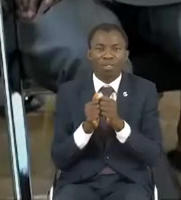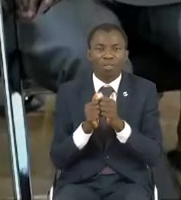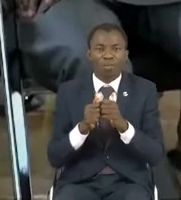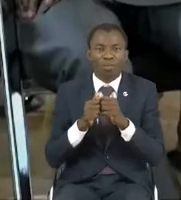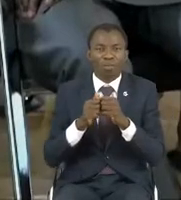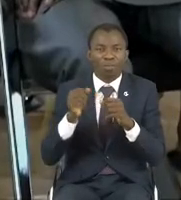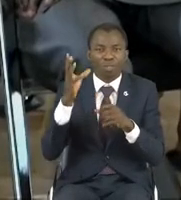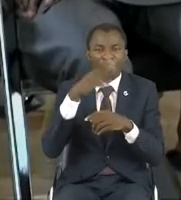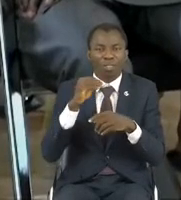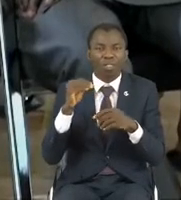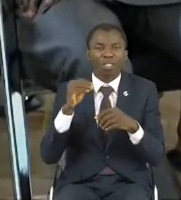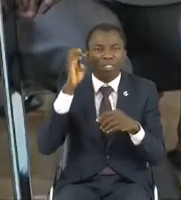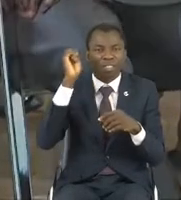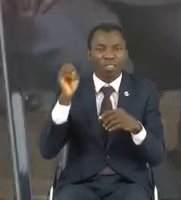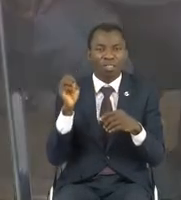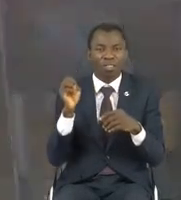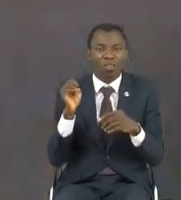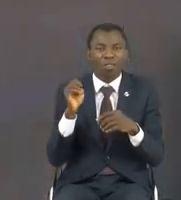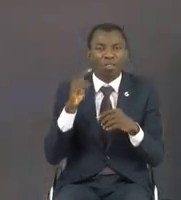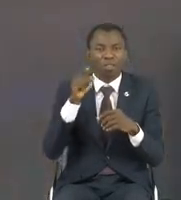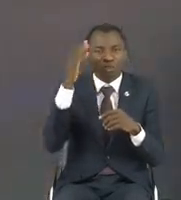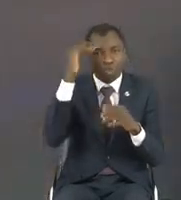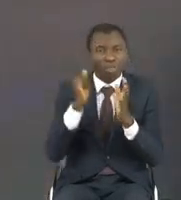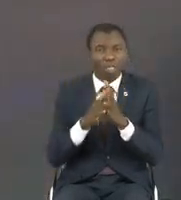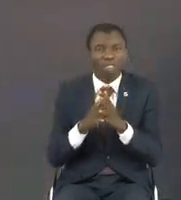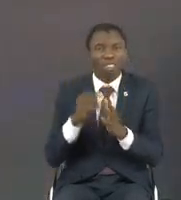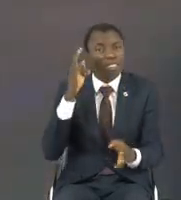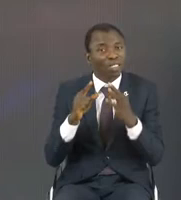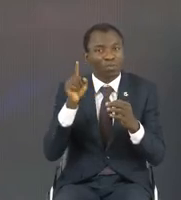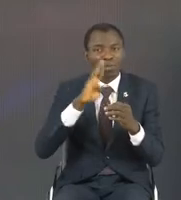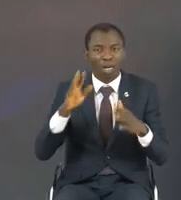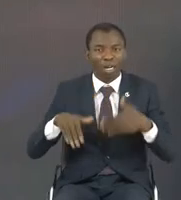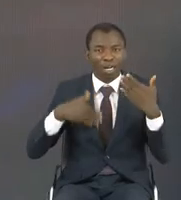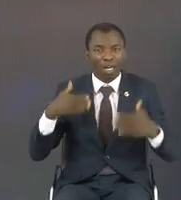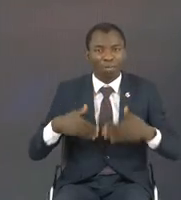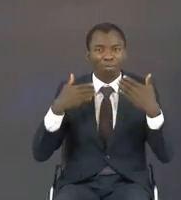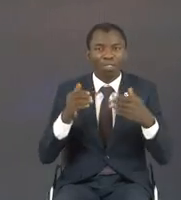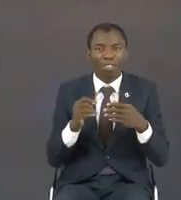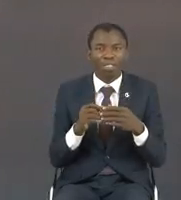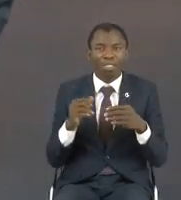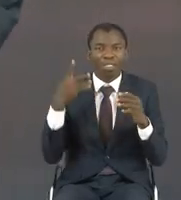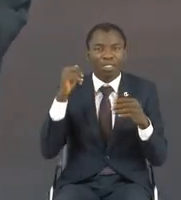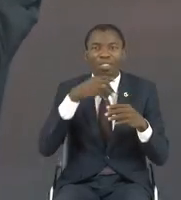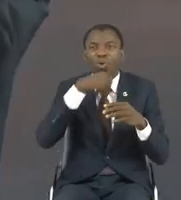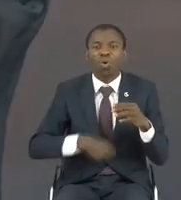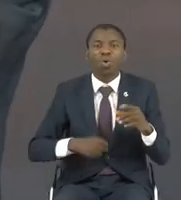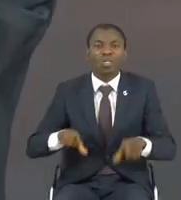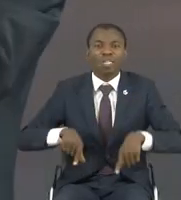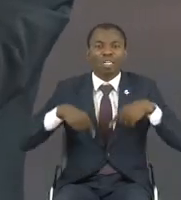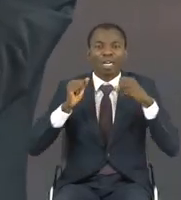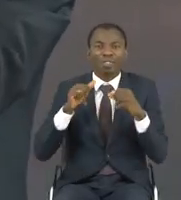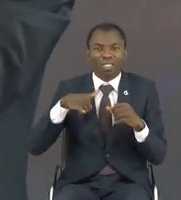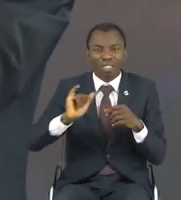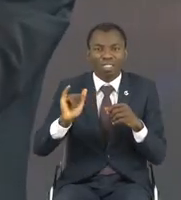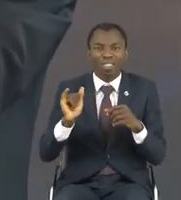the old. You know, if you're having the old life still trailing